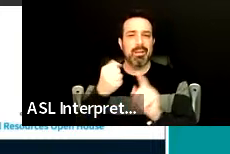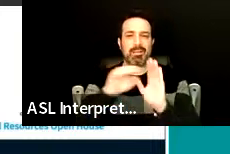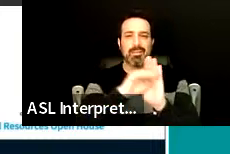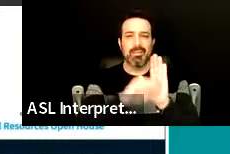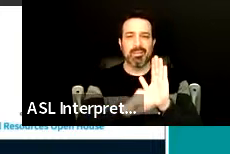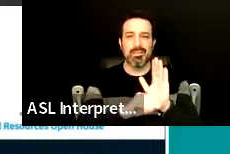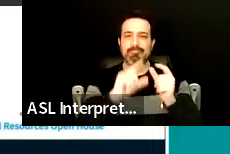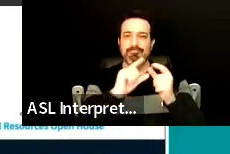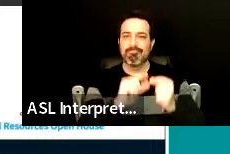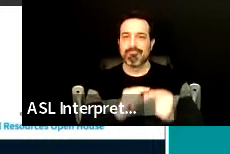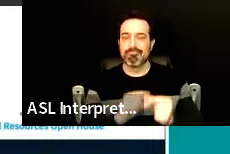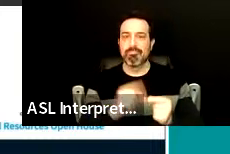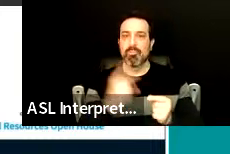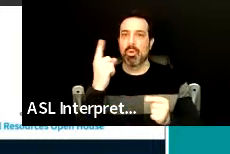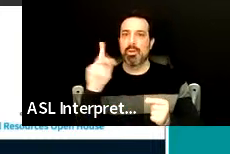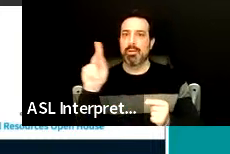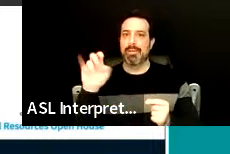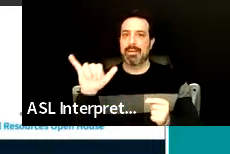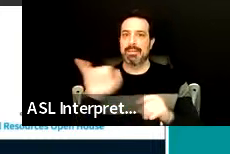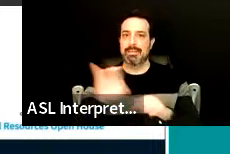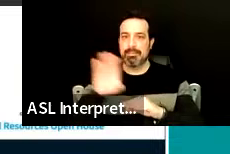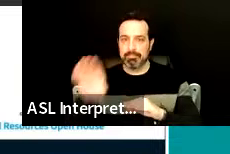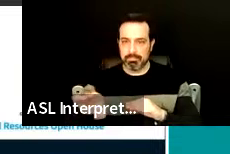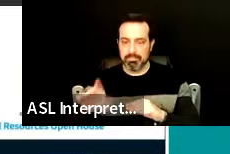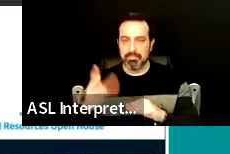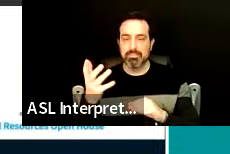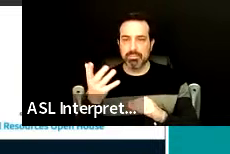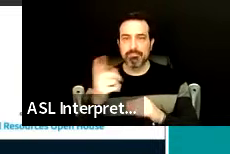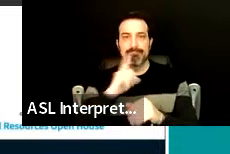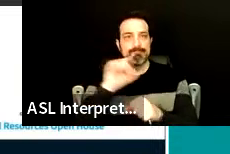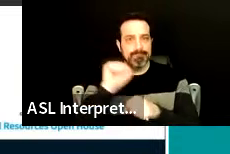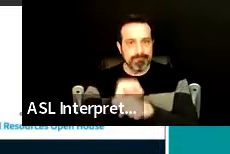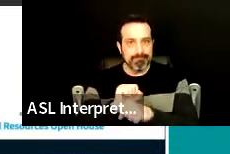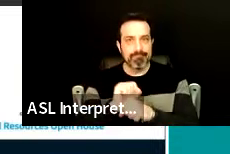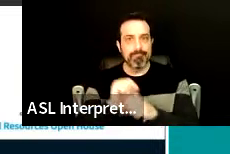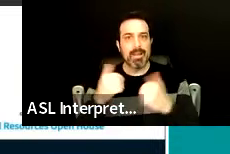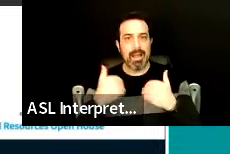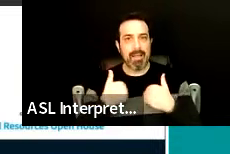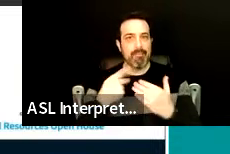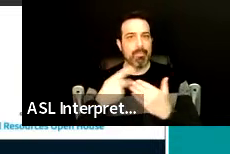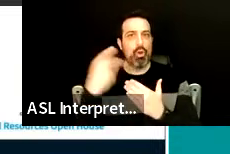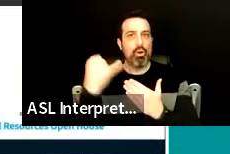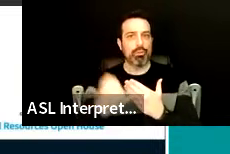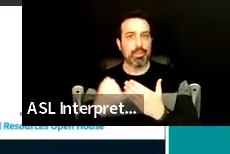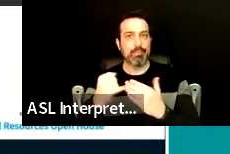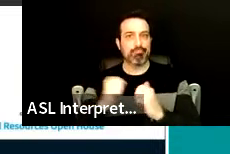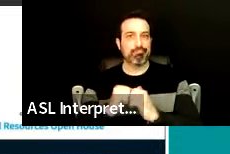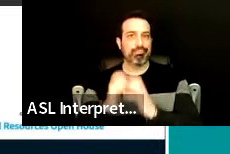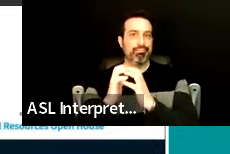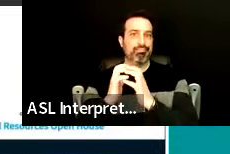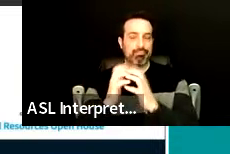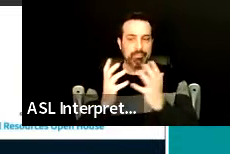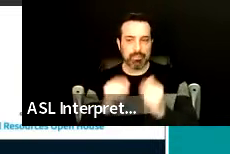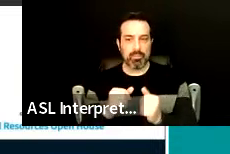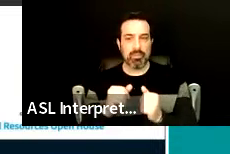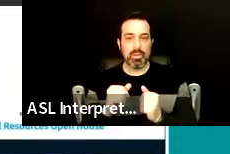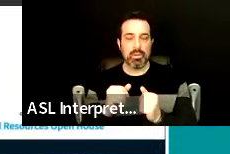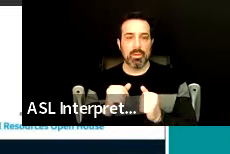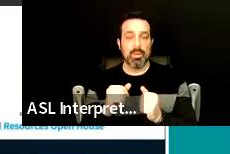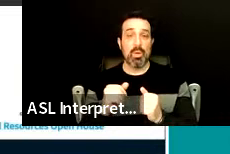the one of the key steps to actually having a project. So in the lead